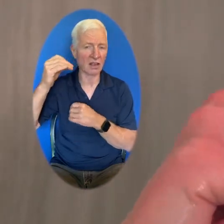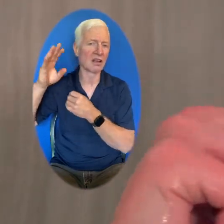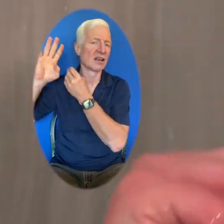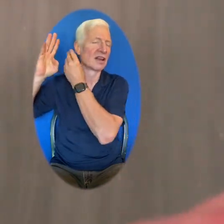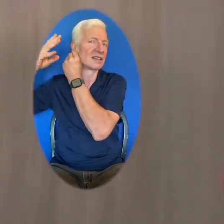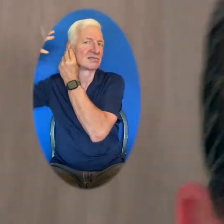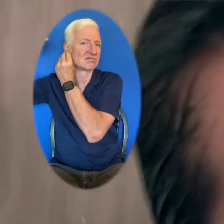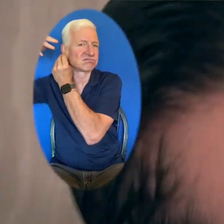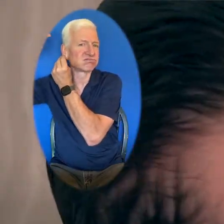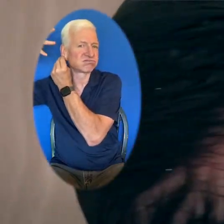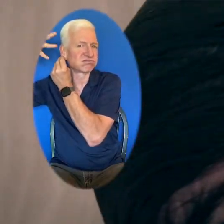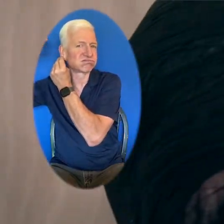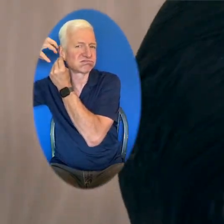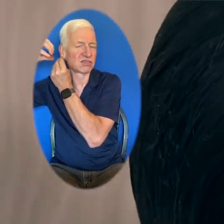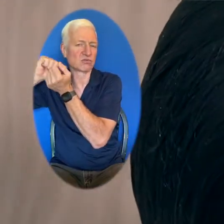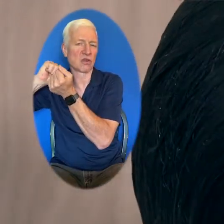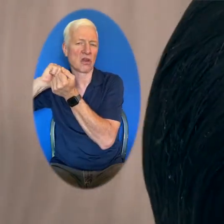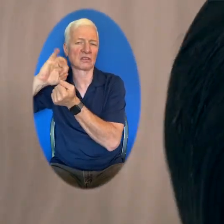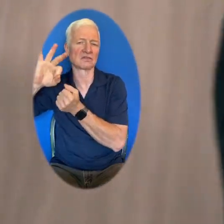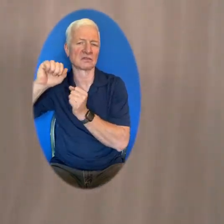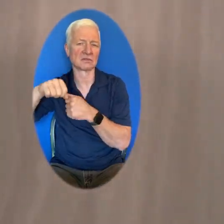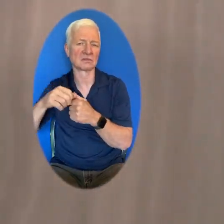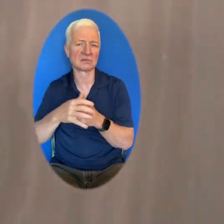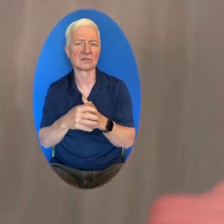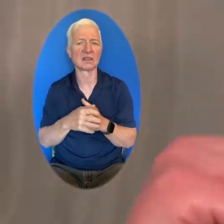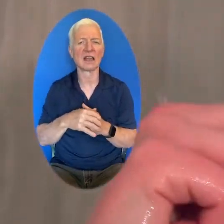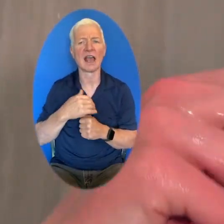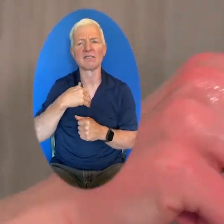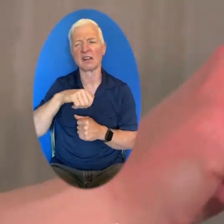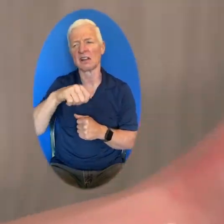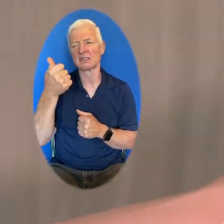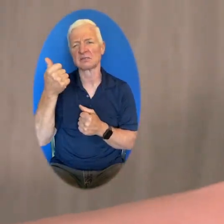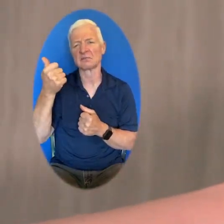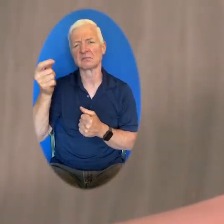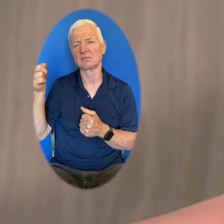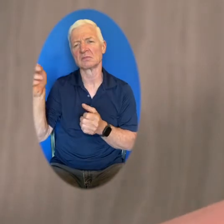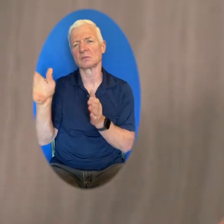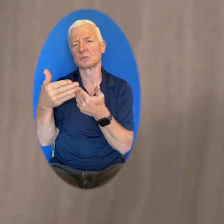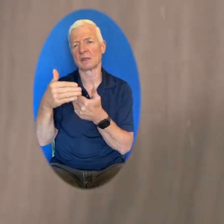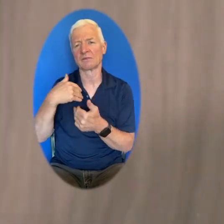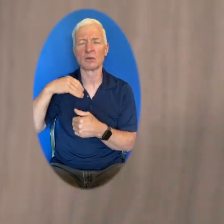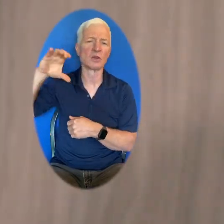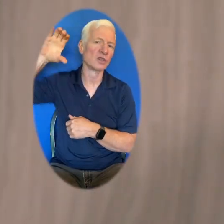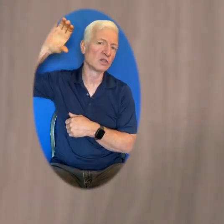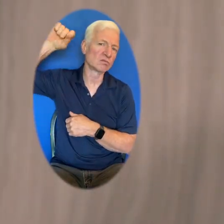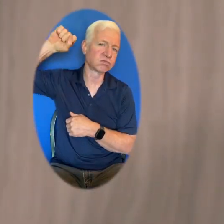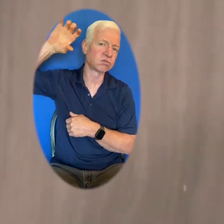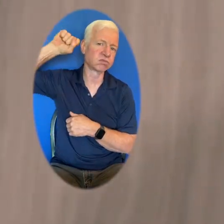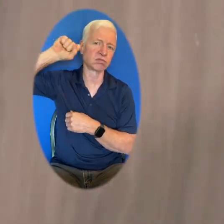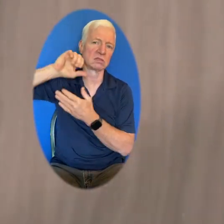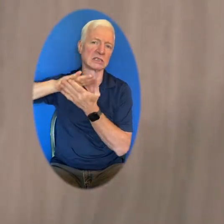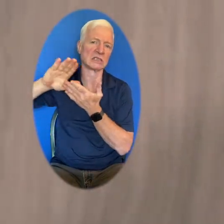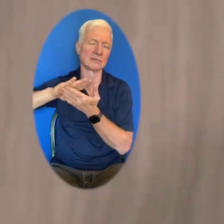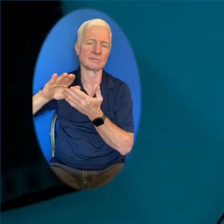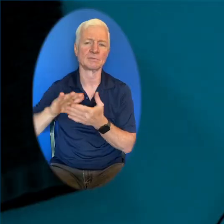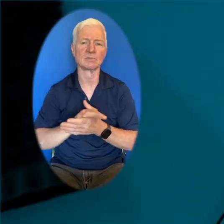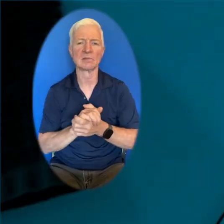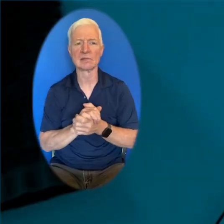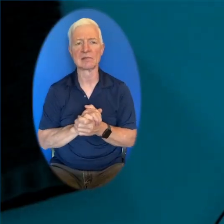rinse your ears thoroughly after floating, either in the shower or using the provided ear rinse to keep salt from drying in your